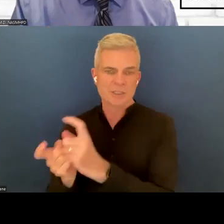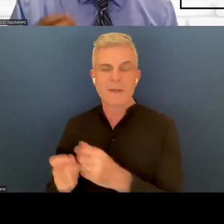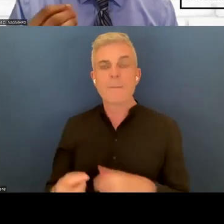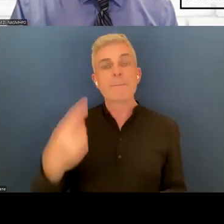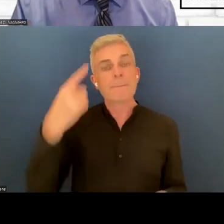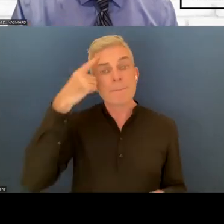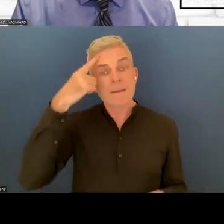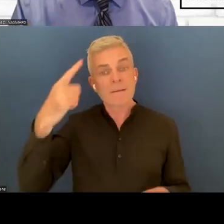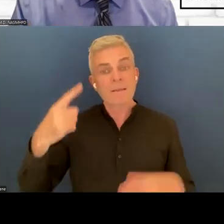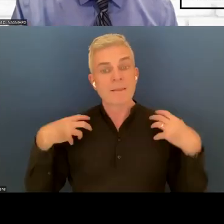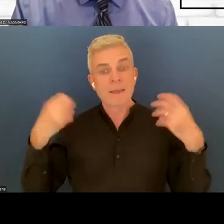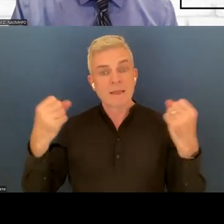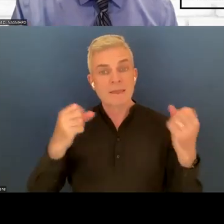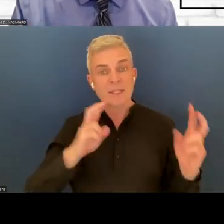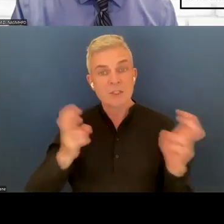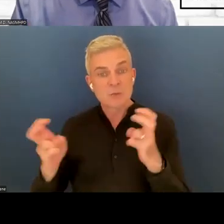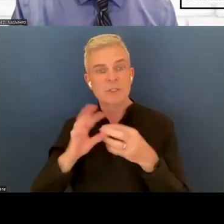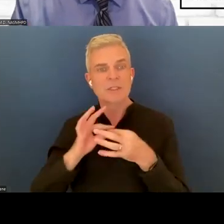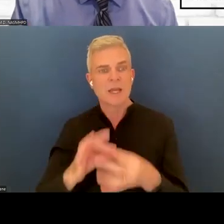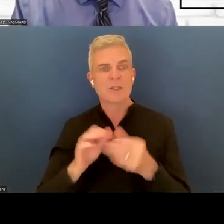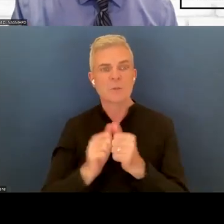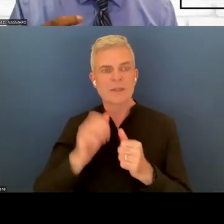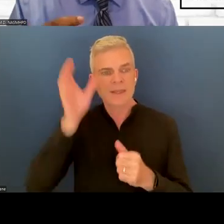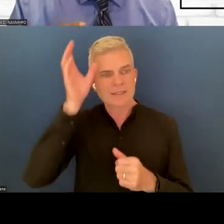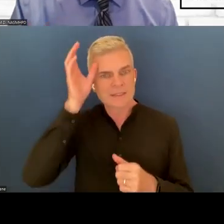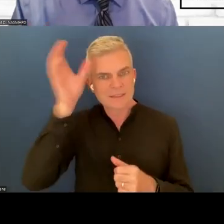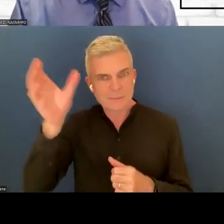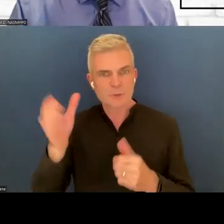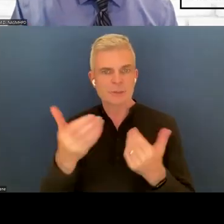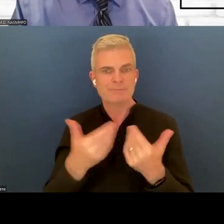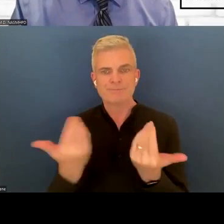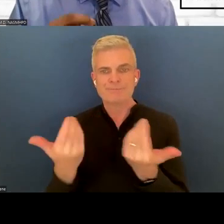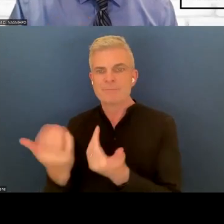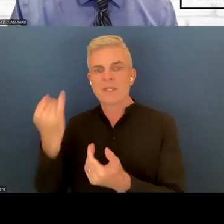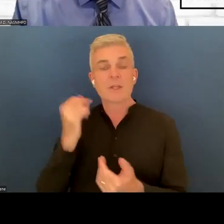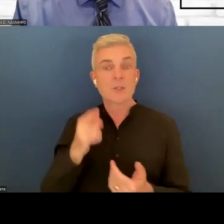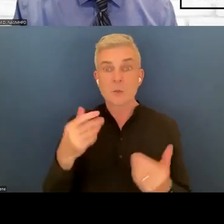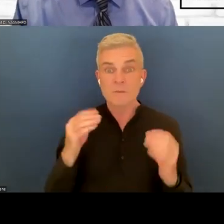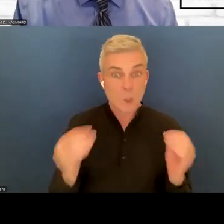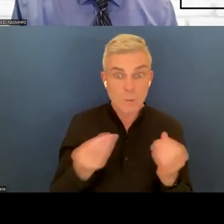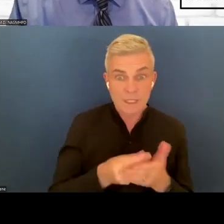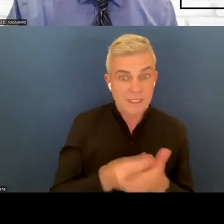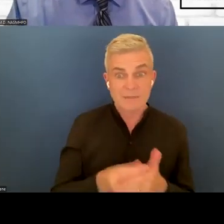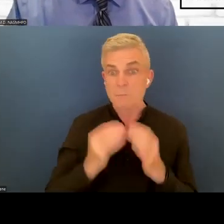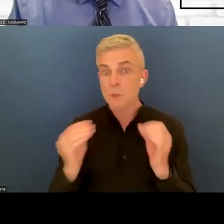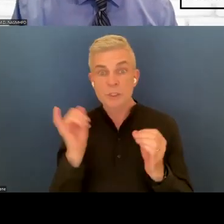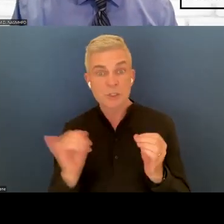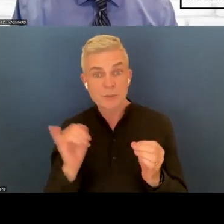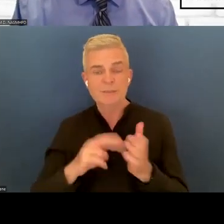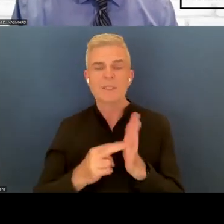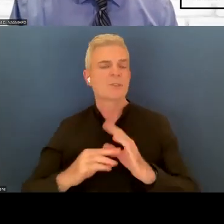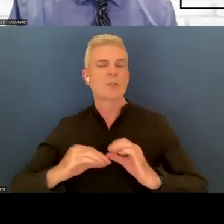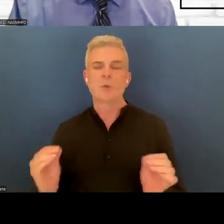tied around conceptualization. And it was all built on the premise that if you had no money, you had no insurance, you had no mental health. So the only place that you